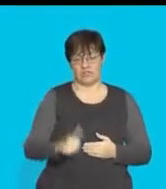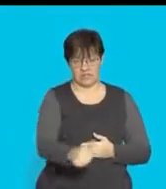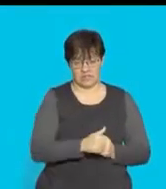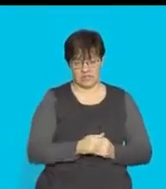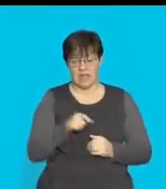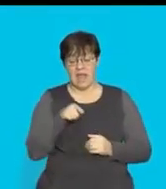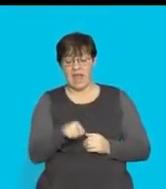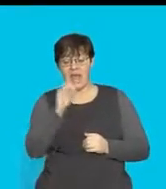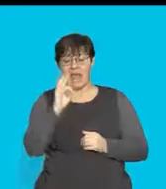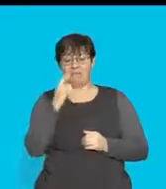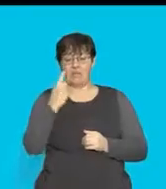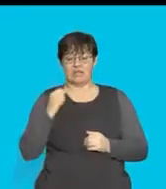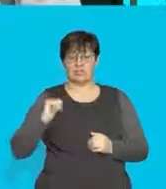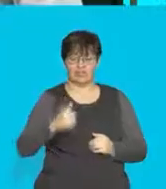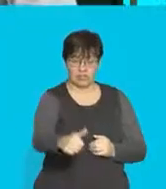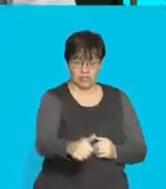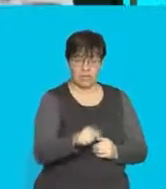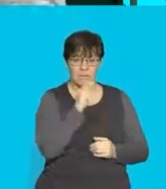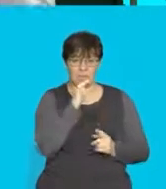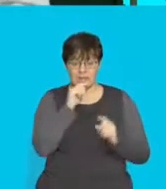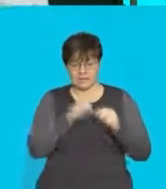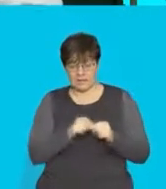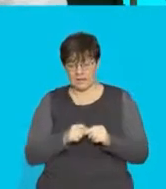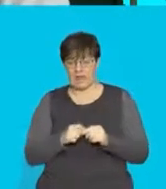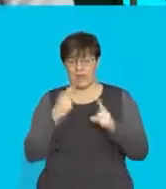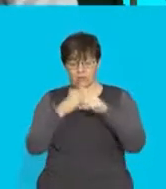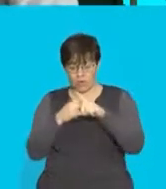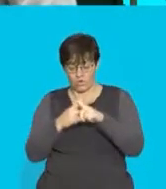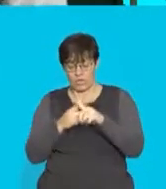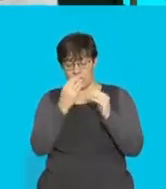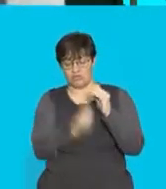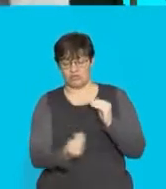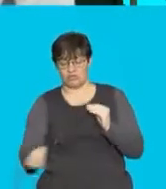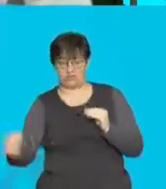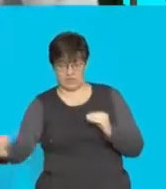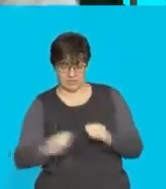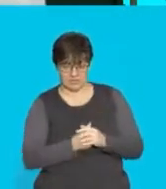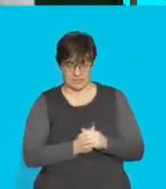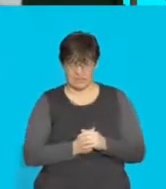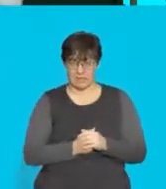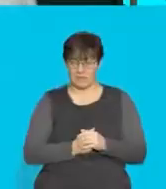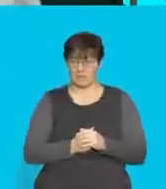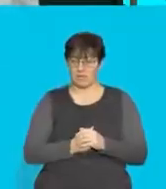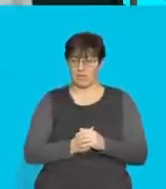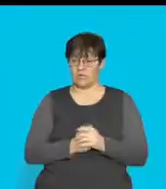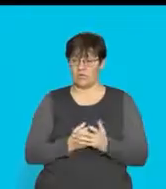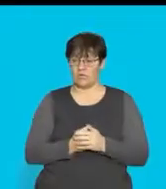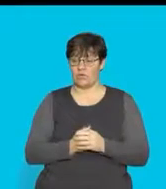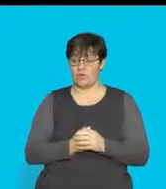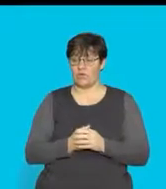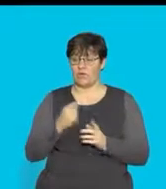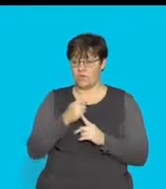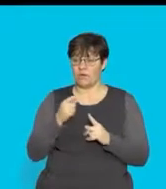generation, and the F1 generation points to the offsprings produced in a cross. So the filial generation would be the offsprings